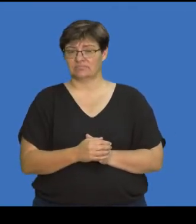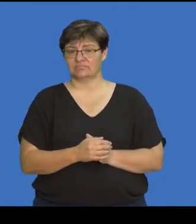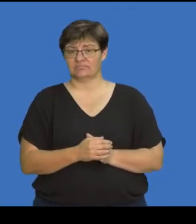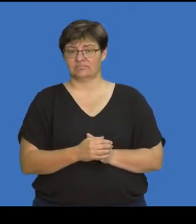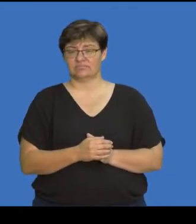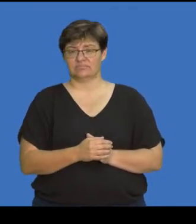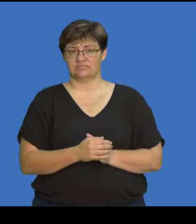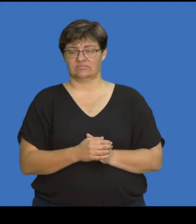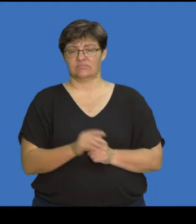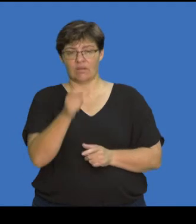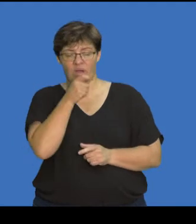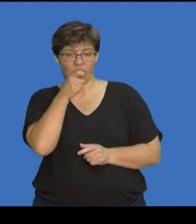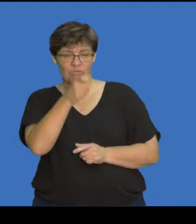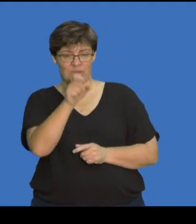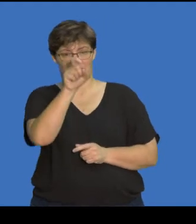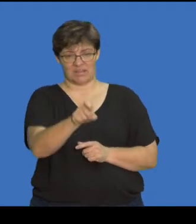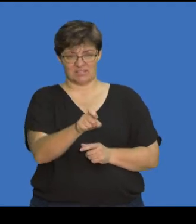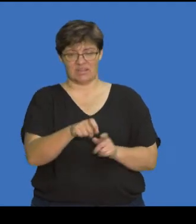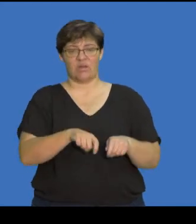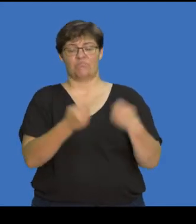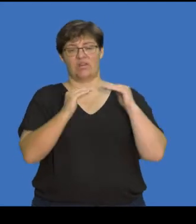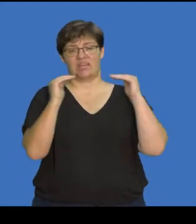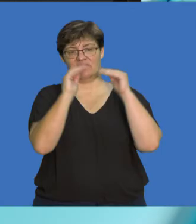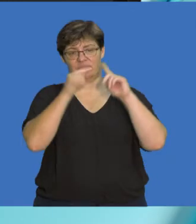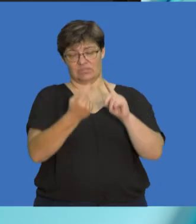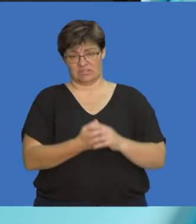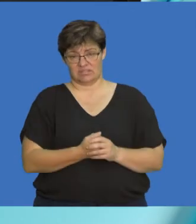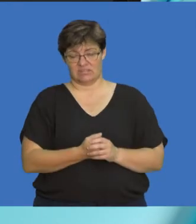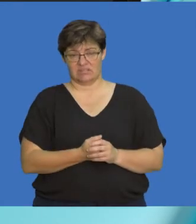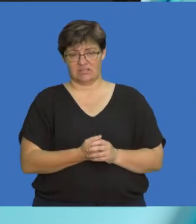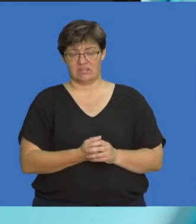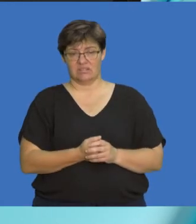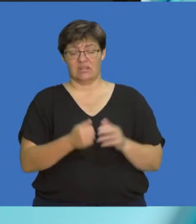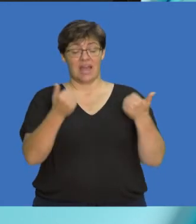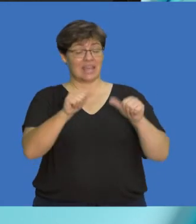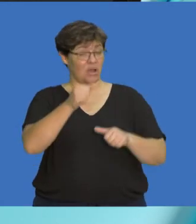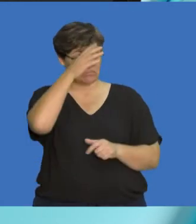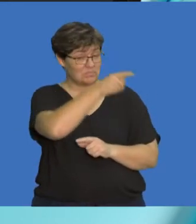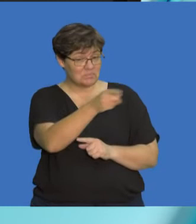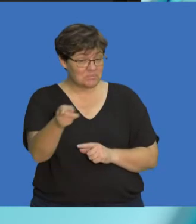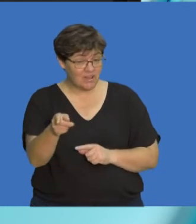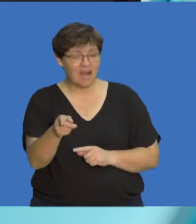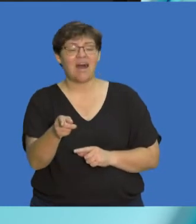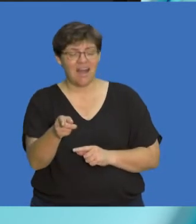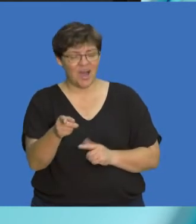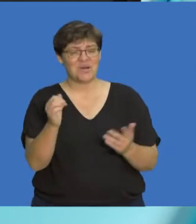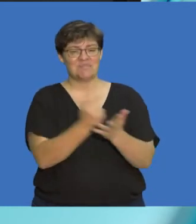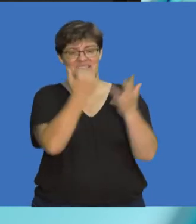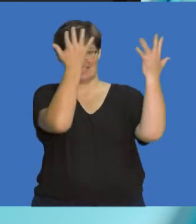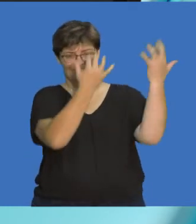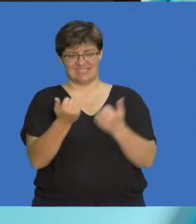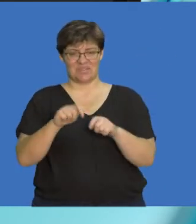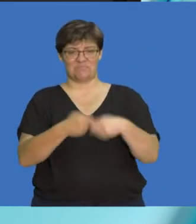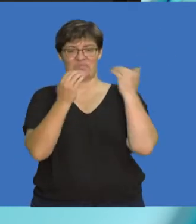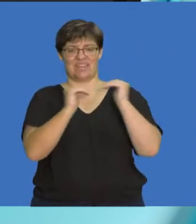we have to comment on the break-even point. One, accounting boffins, is to calculate the break-even